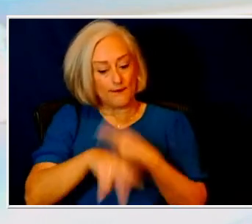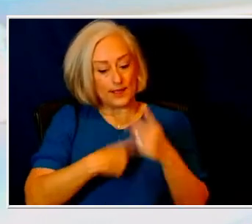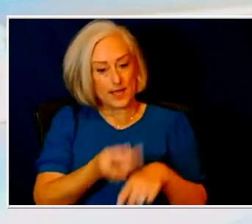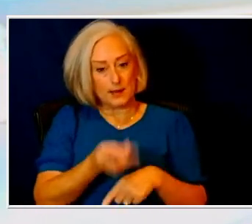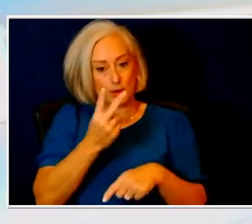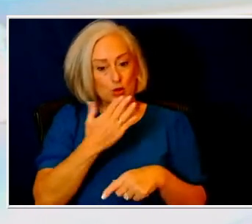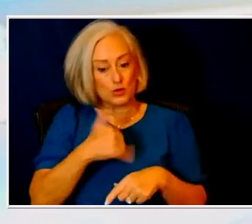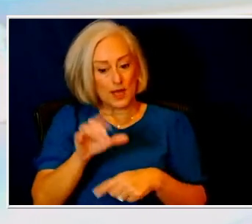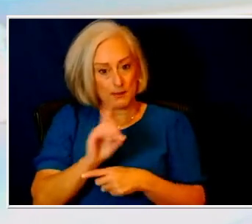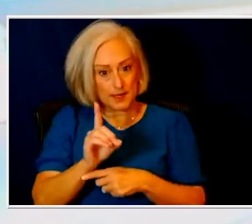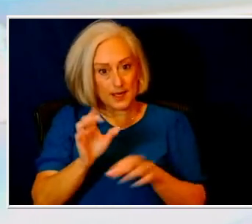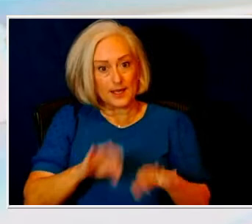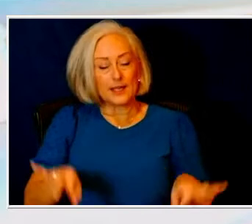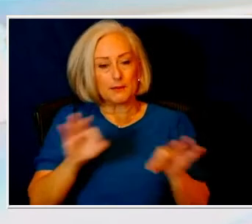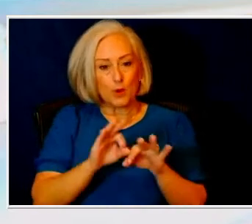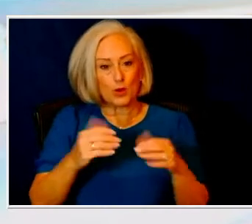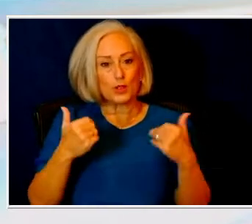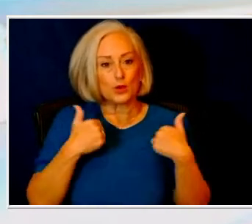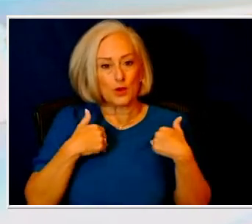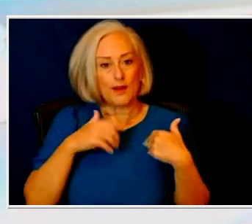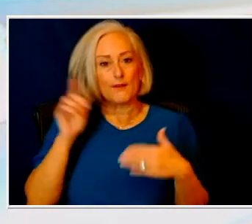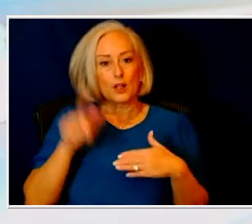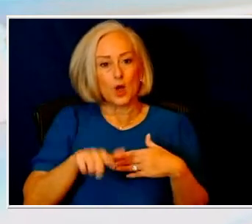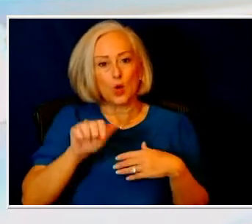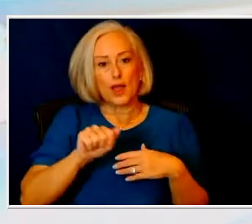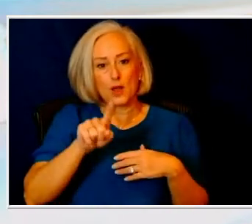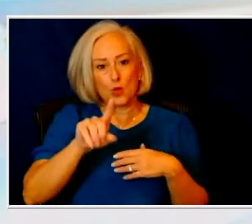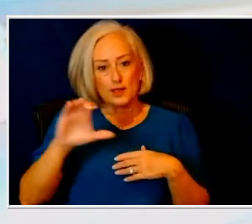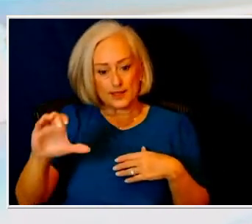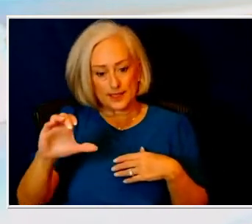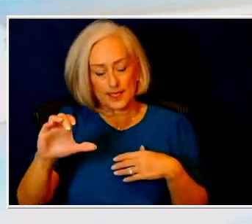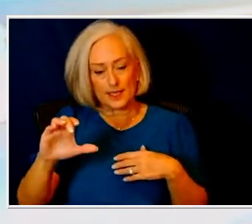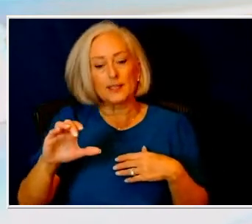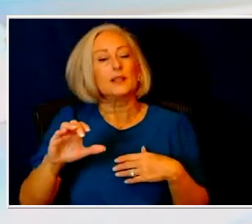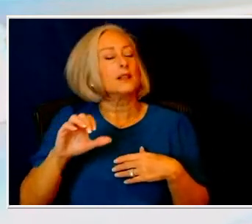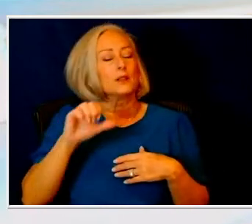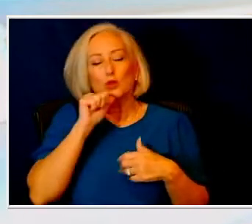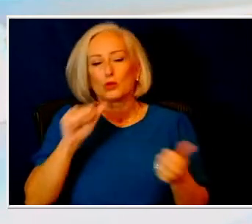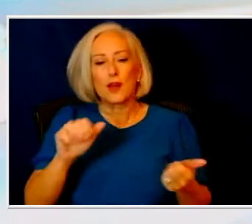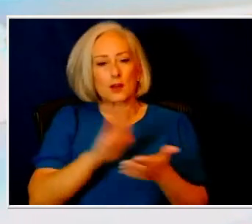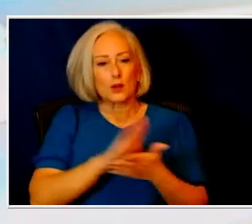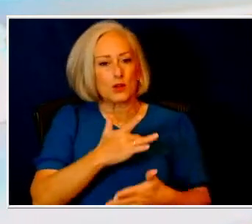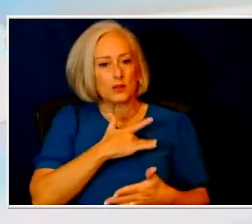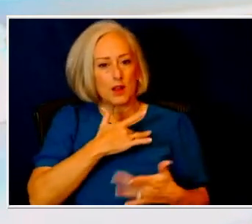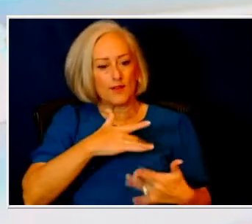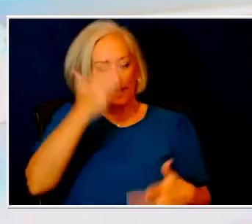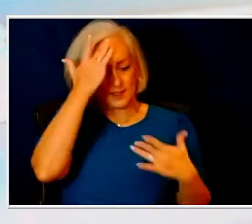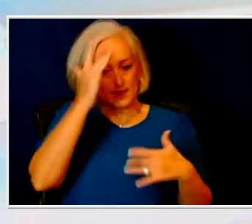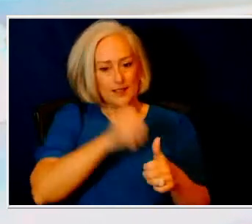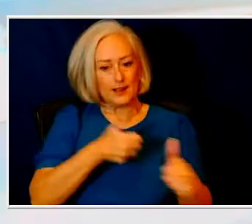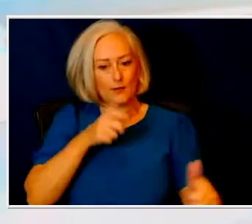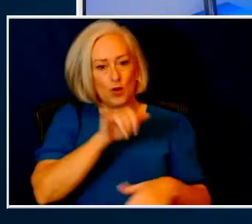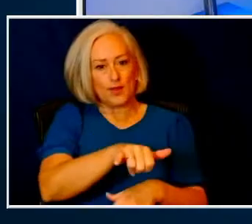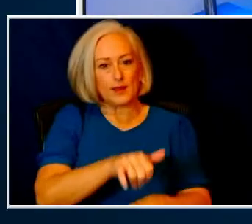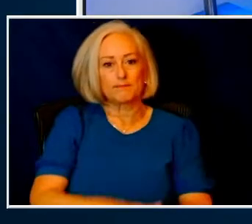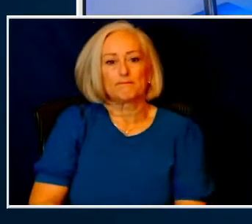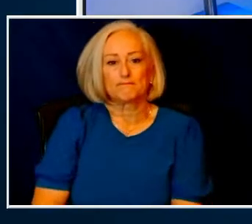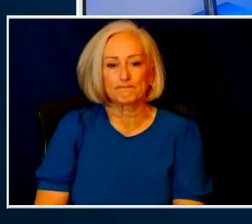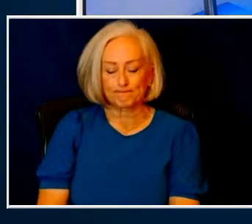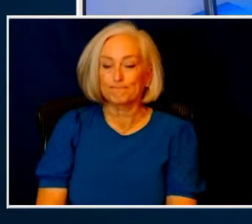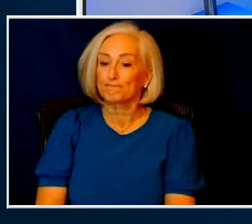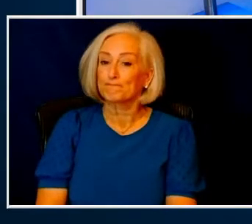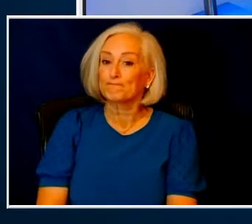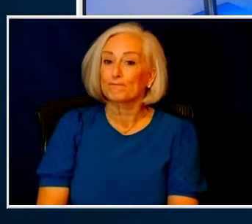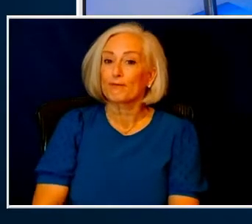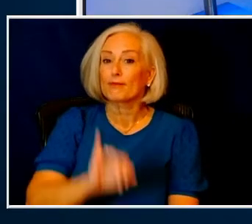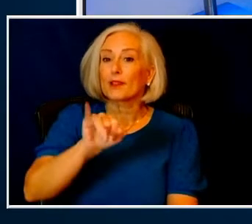make sure that your HbA1c's stay low so that your risk for cardiovascular disease is avoided. You bet. Jill.